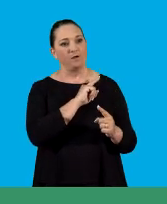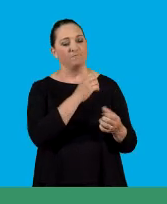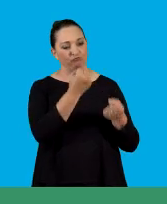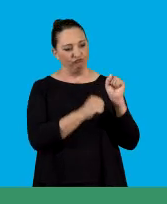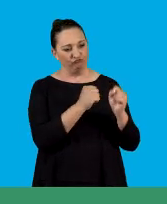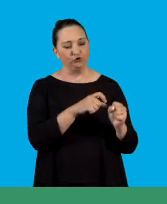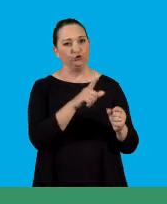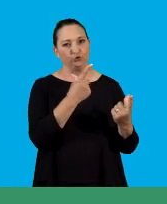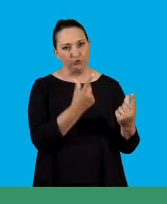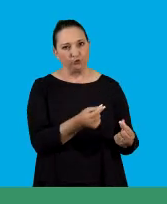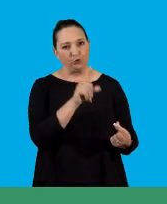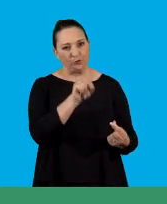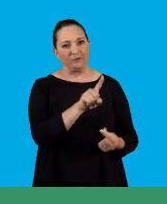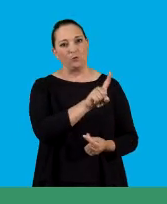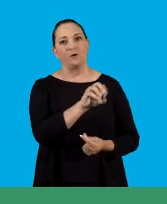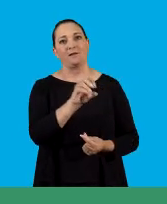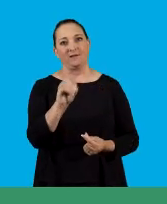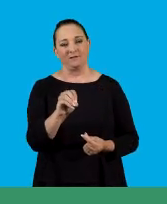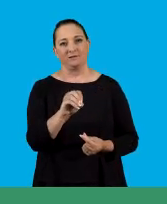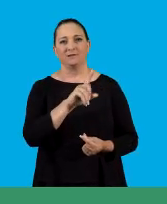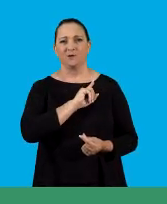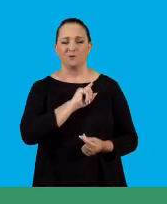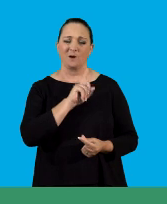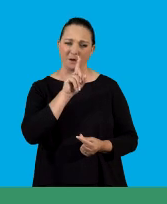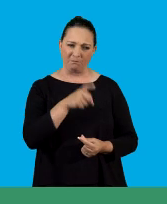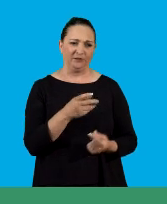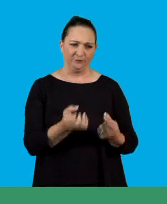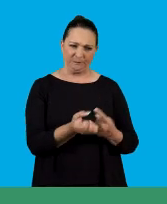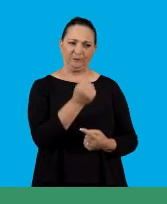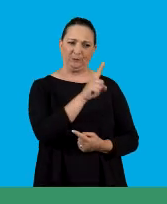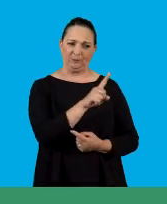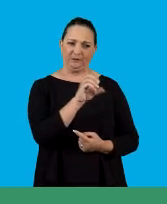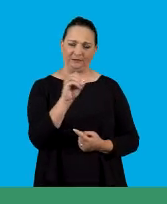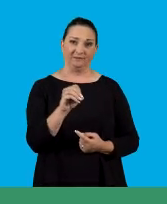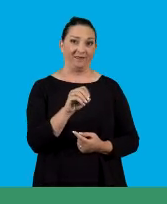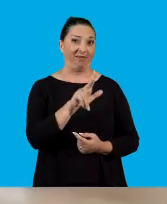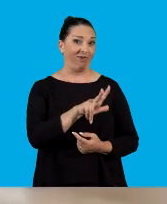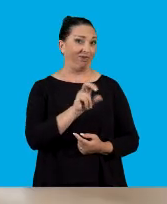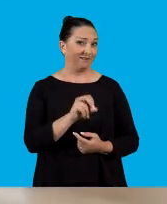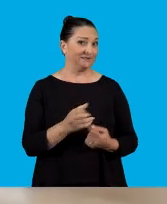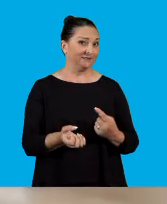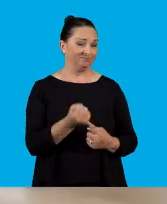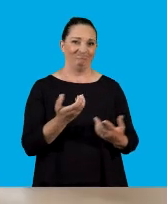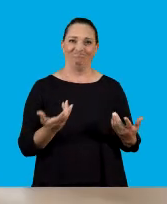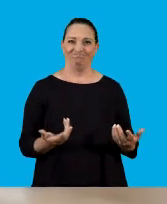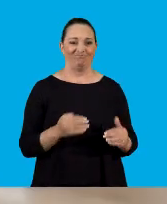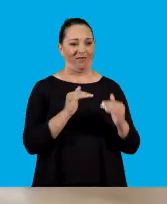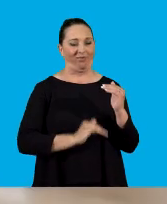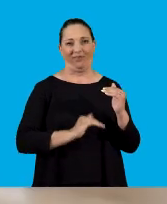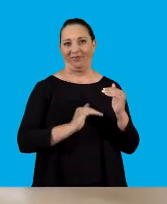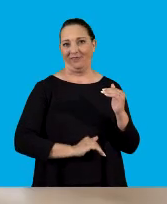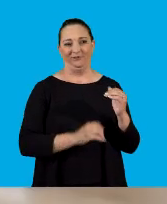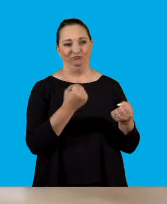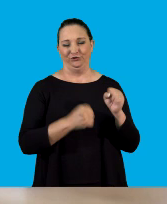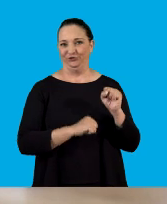the machine is 100. So you need to achieve that 100. You should not achieve 80 because 80, it means you are